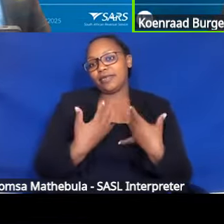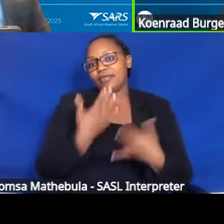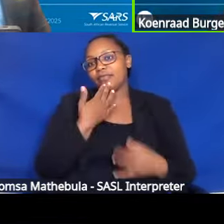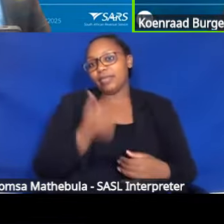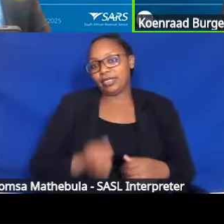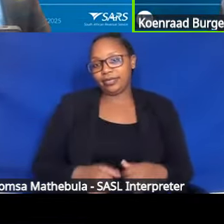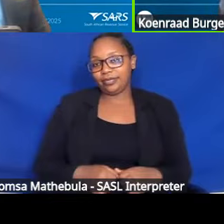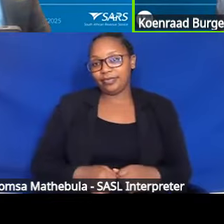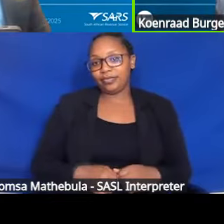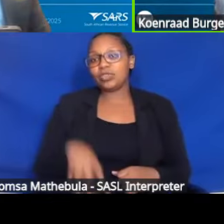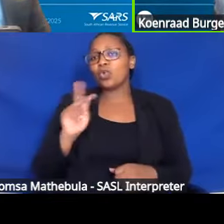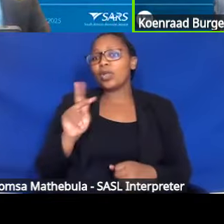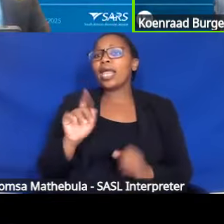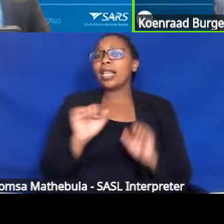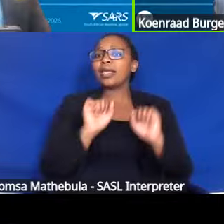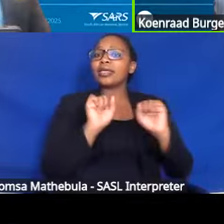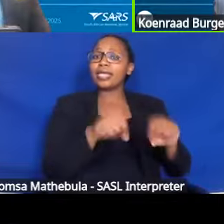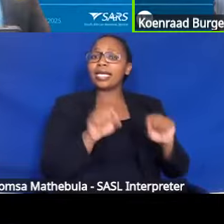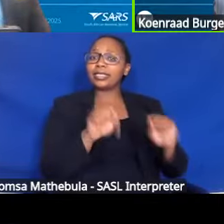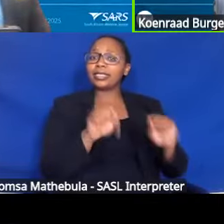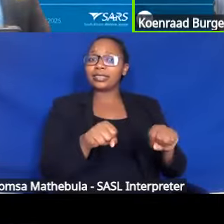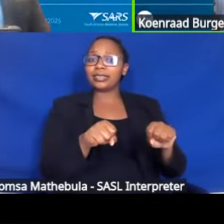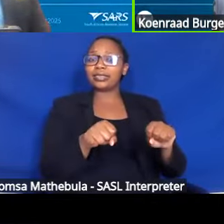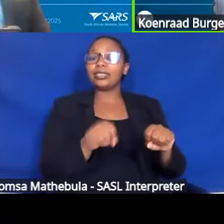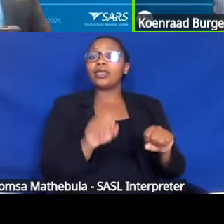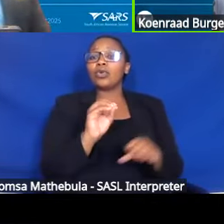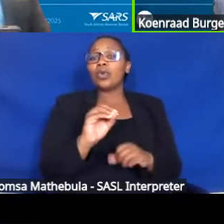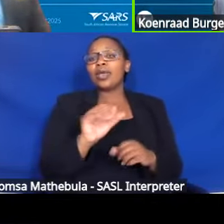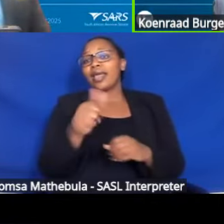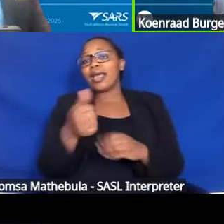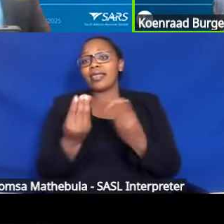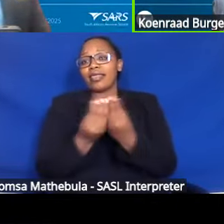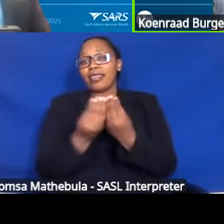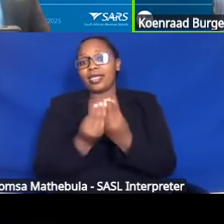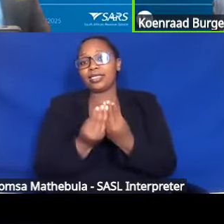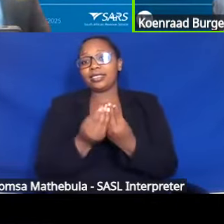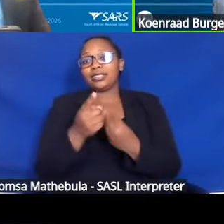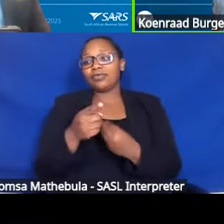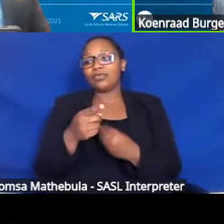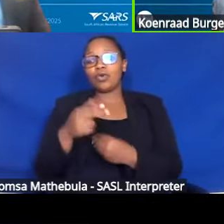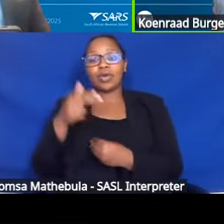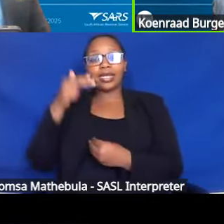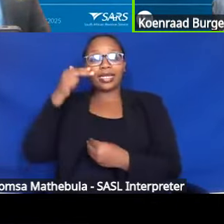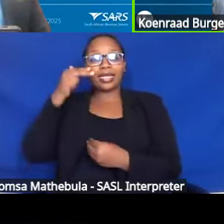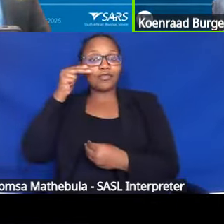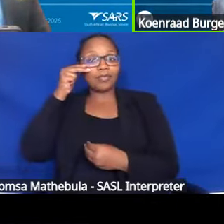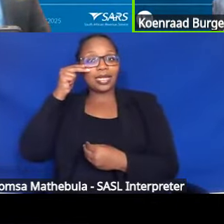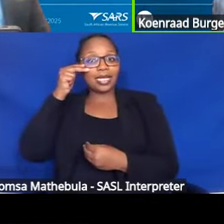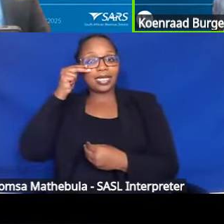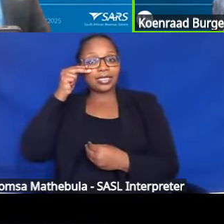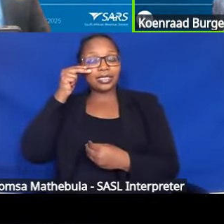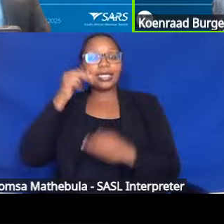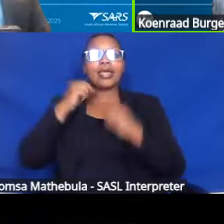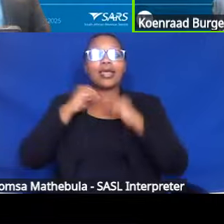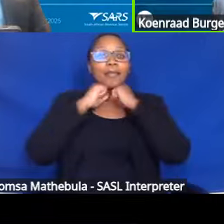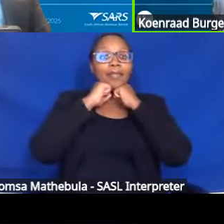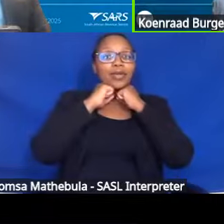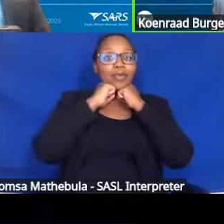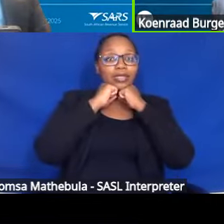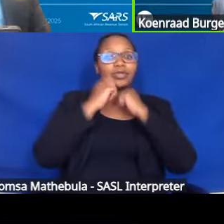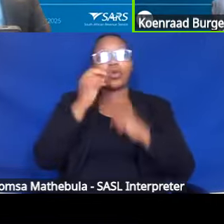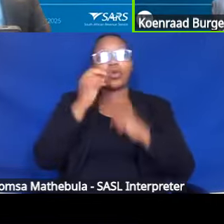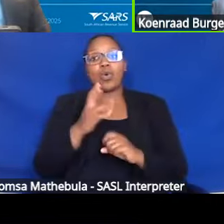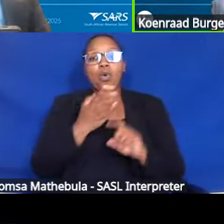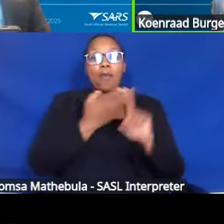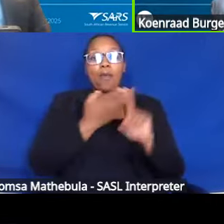Yes, there is items that a deaf blind parent or person can